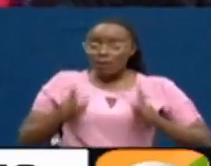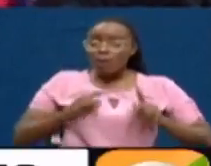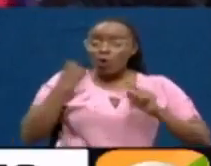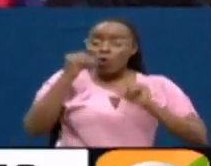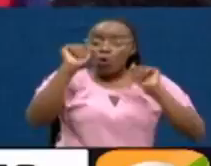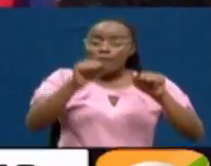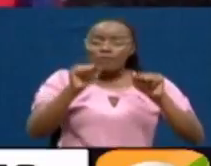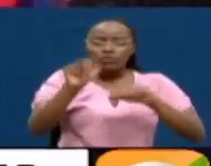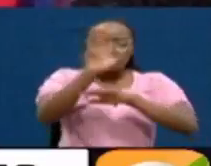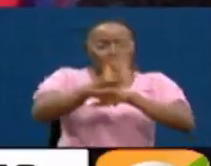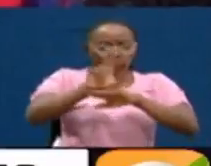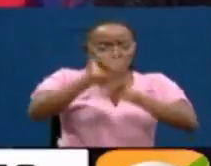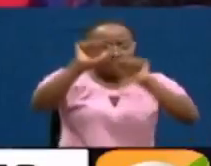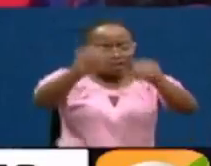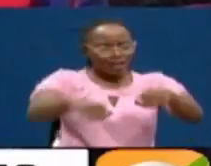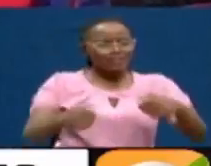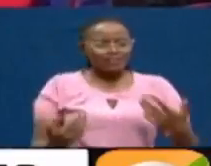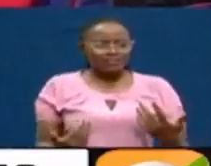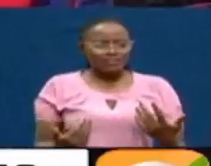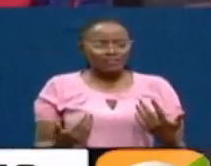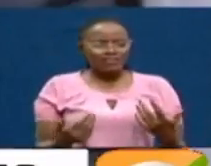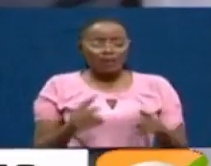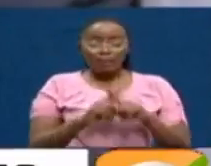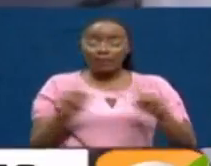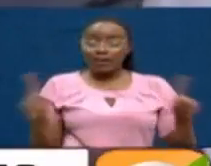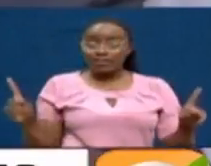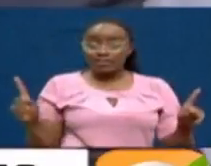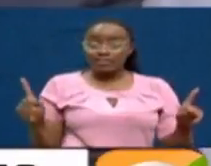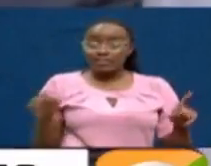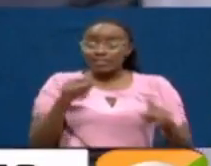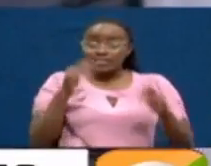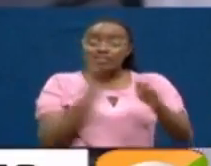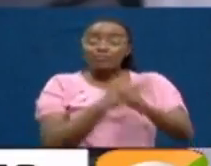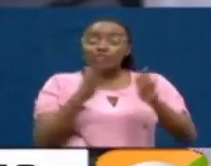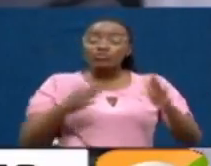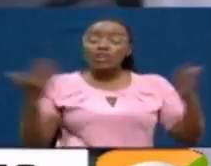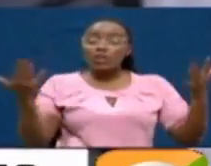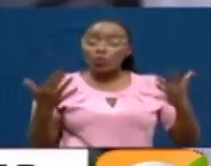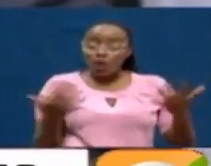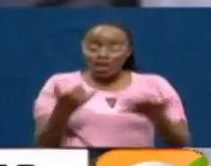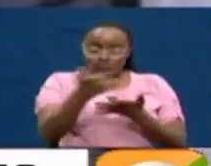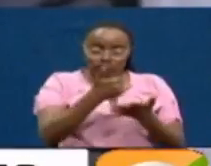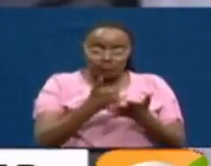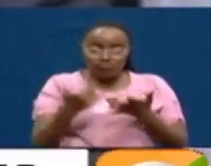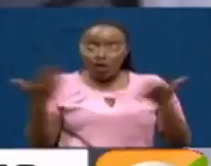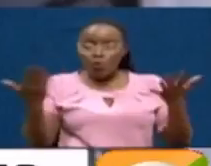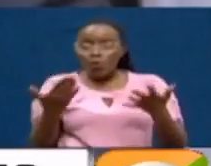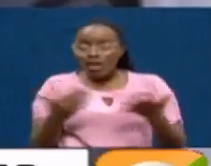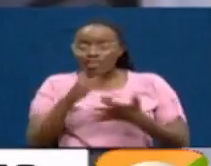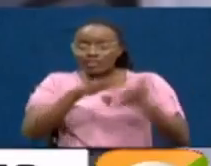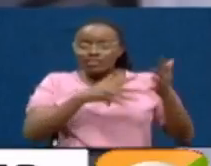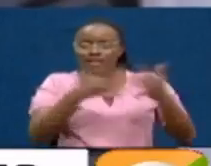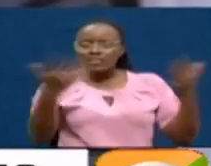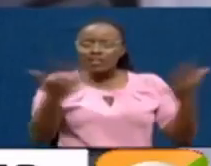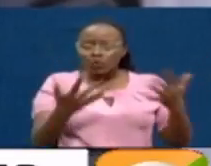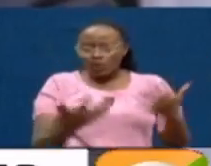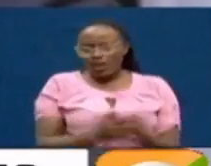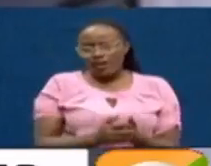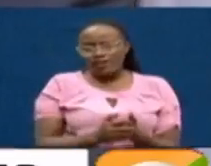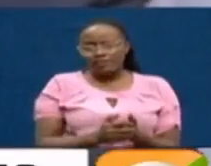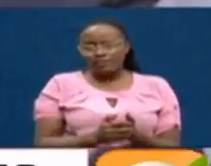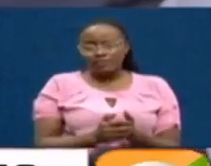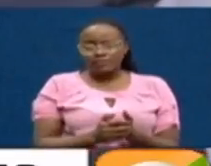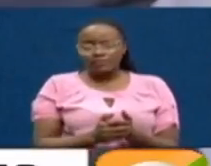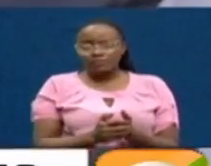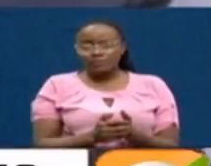actually take advantage of, all right? The thing is, where are these musicians? Where are these artists? What can we be able to do? What are those structures? And they're quick wins. You see, we're